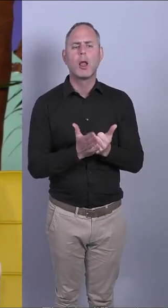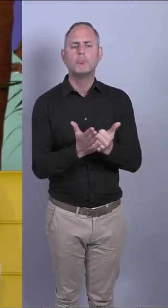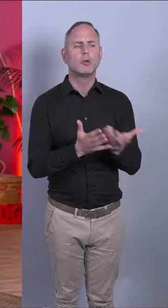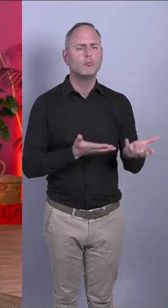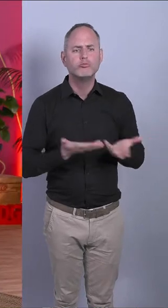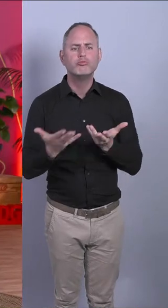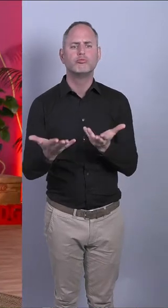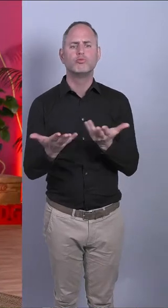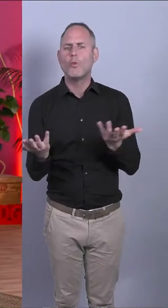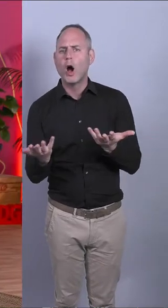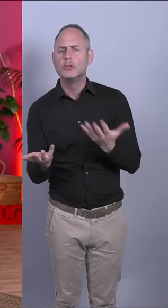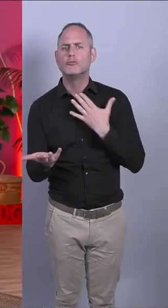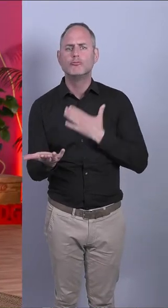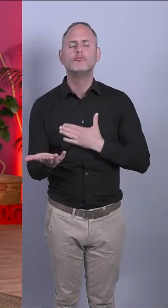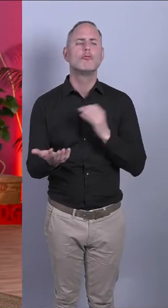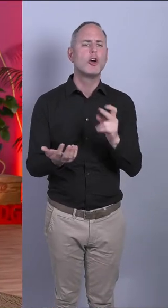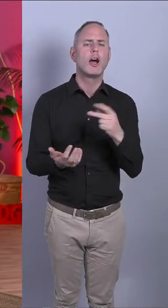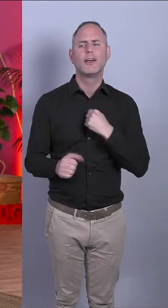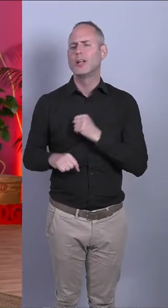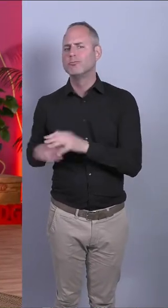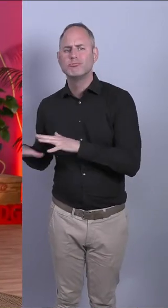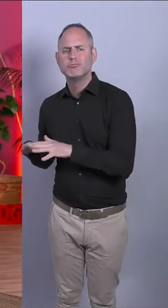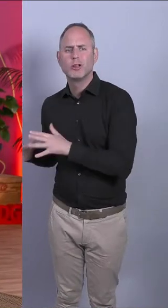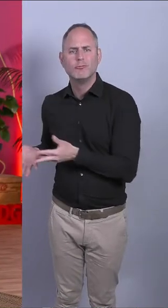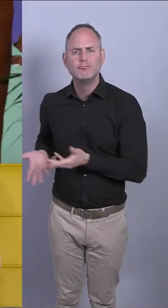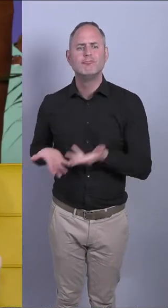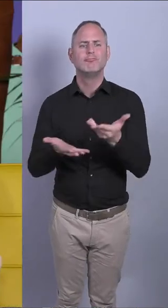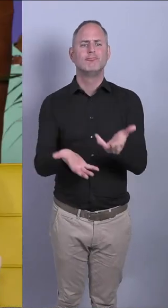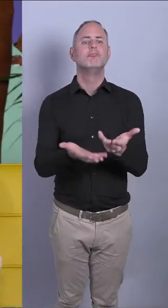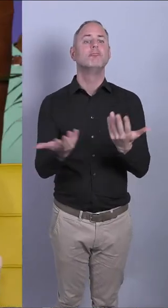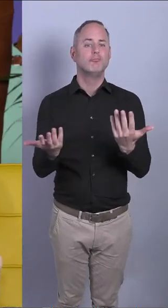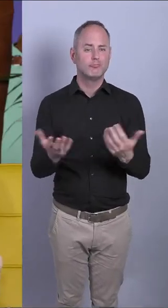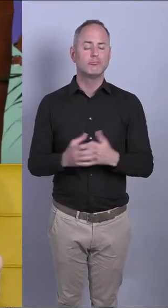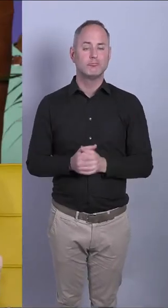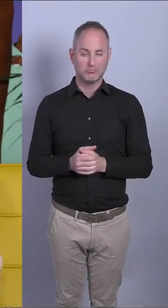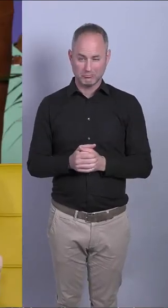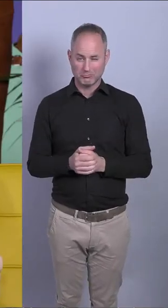So many different things they can help us with. What about you, Vincent?